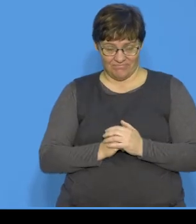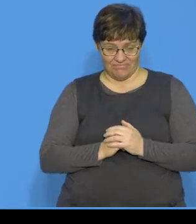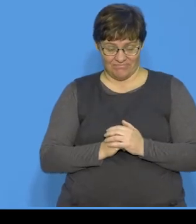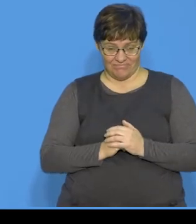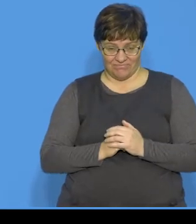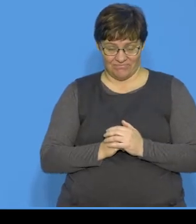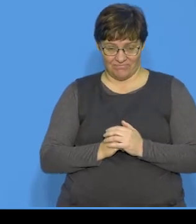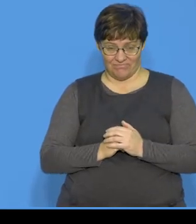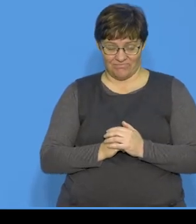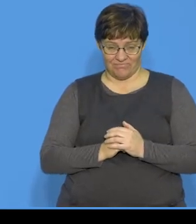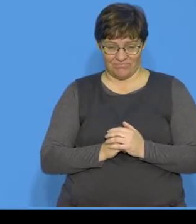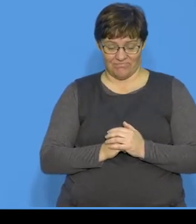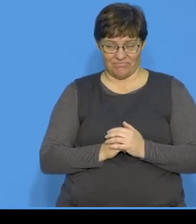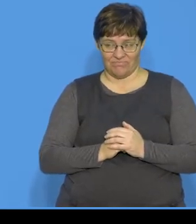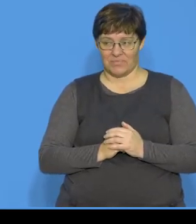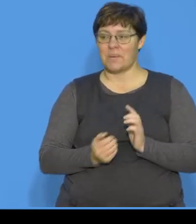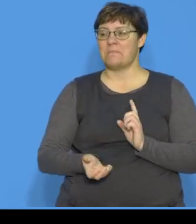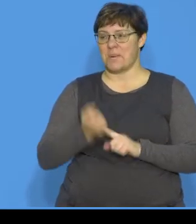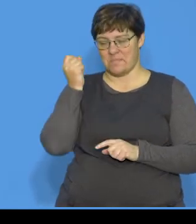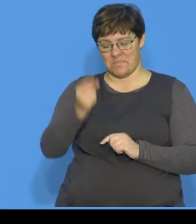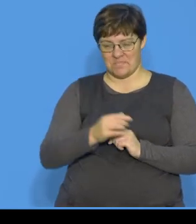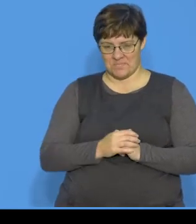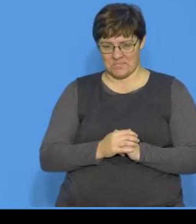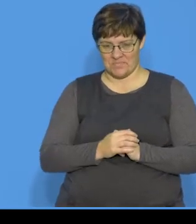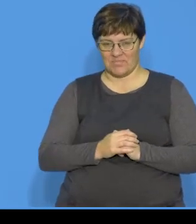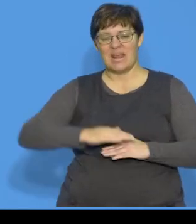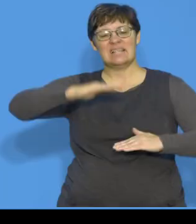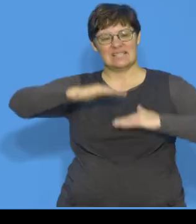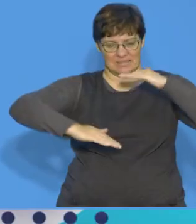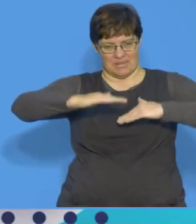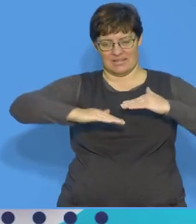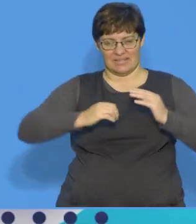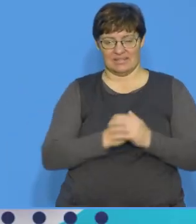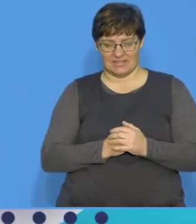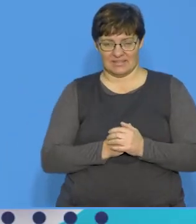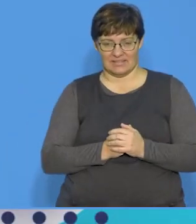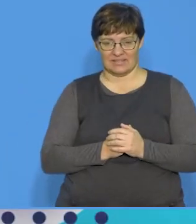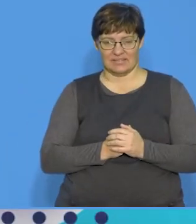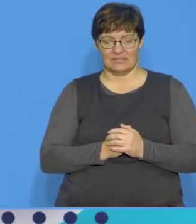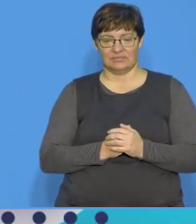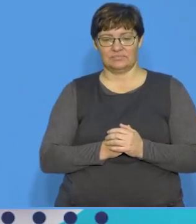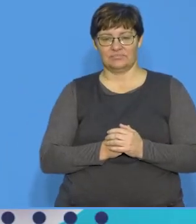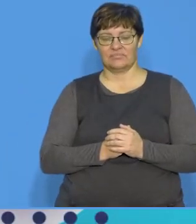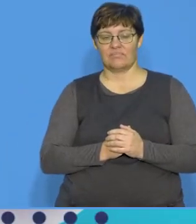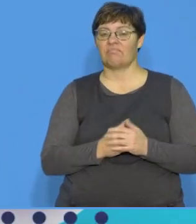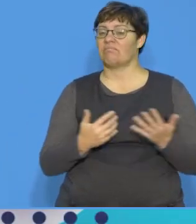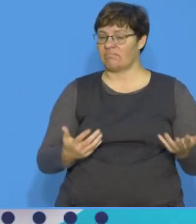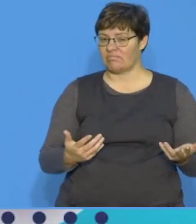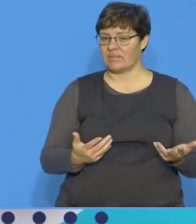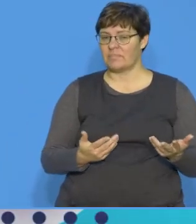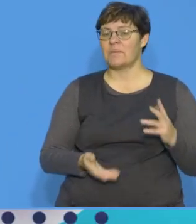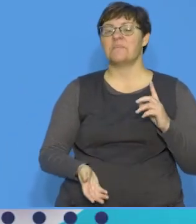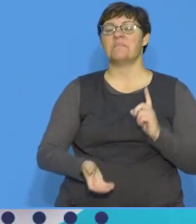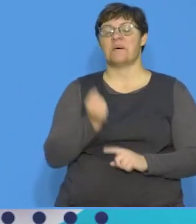stationary growth or stability. South African population would have hit